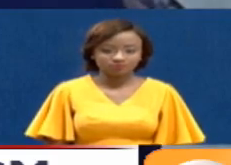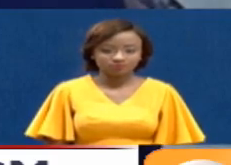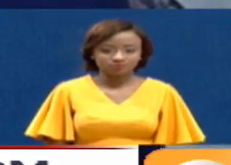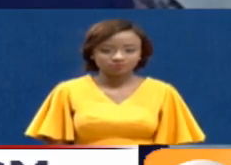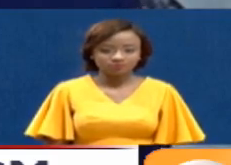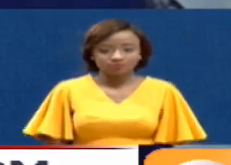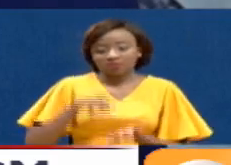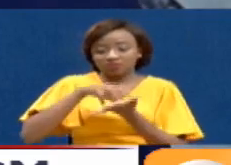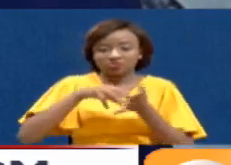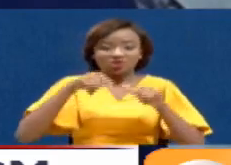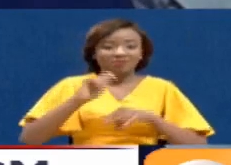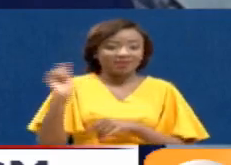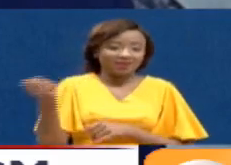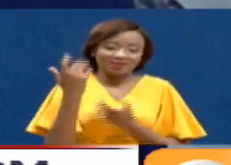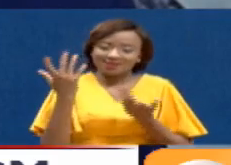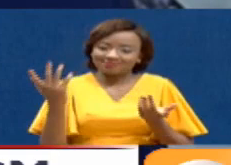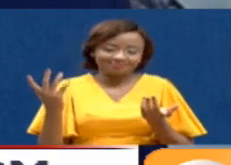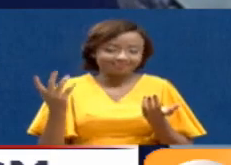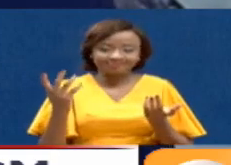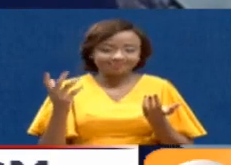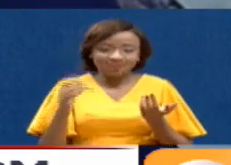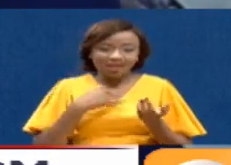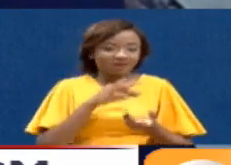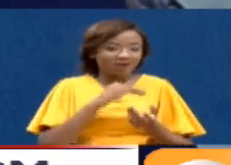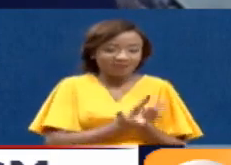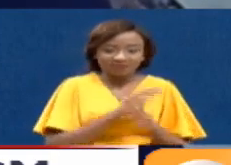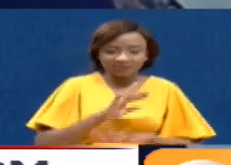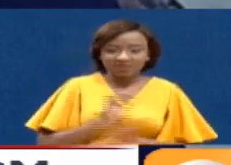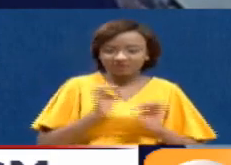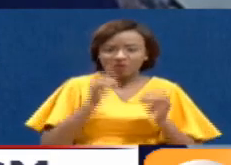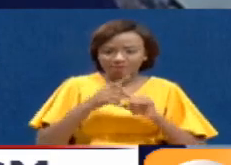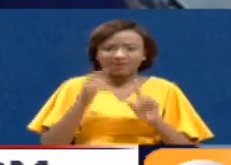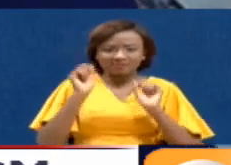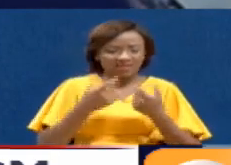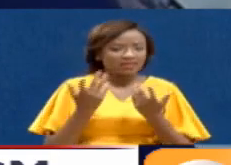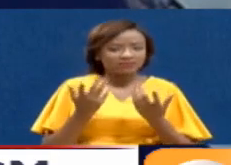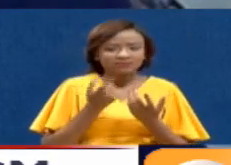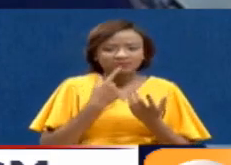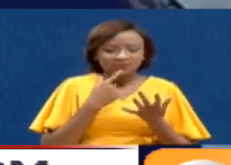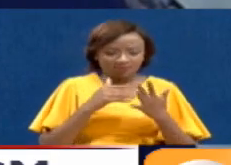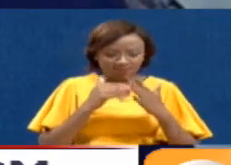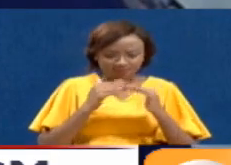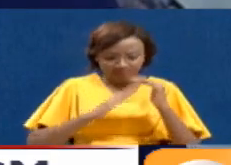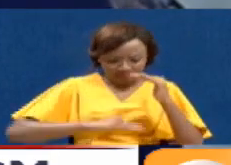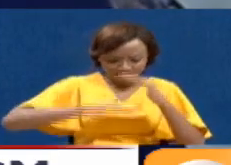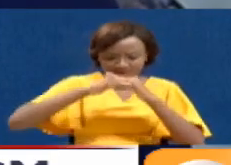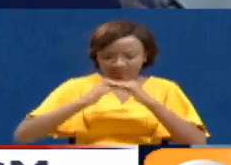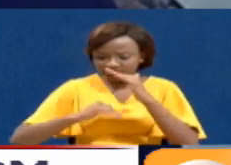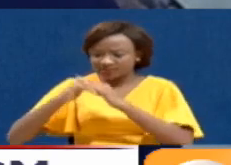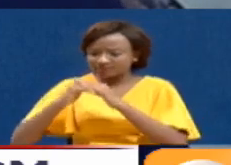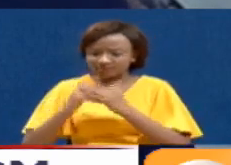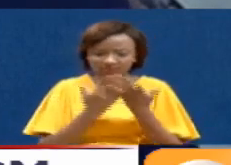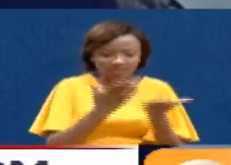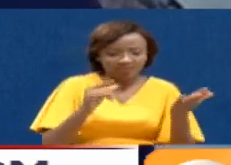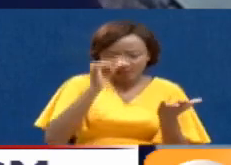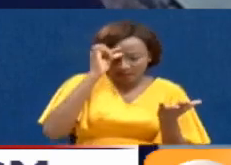in Kenya has no capacity to babysit the nation. They can show their pain about the limits of the enterprises and